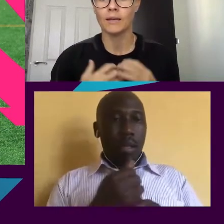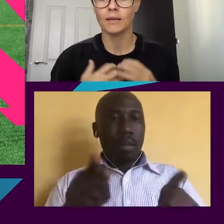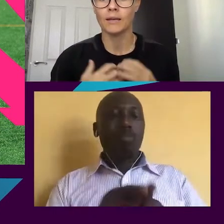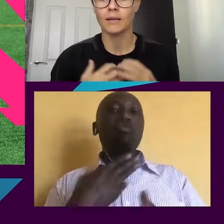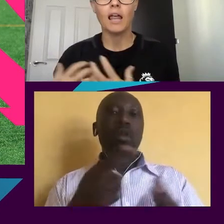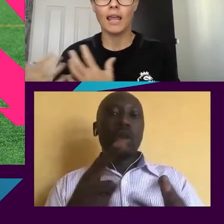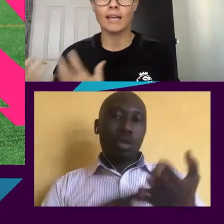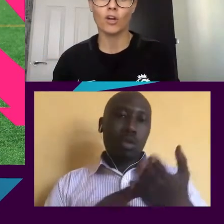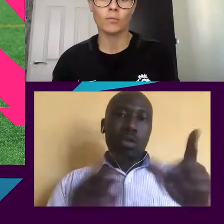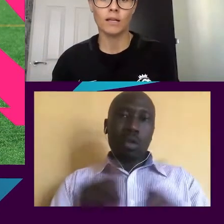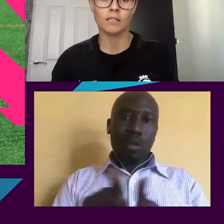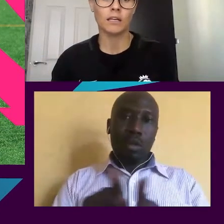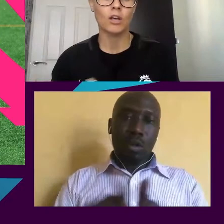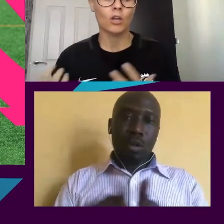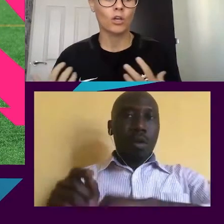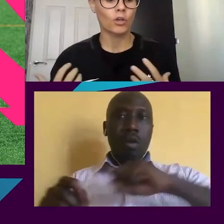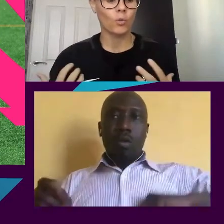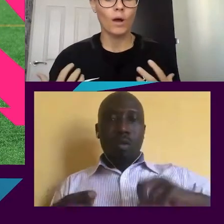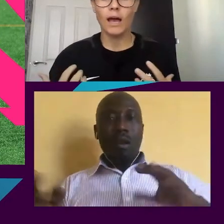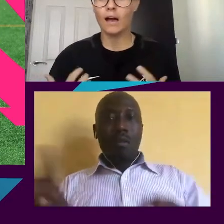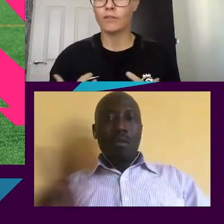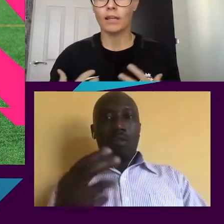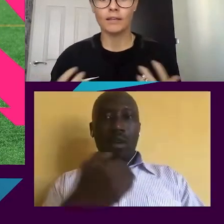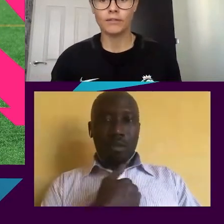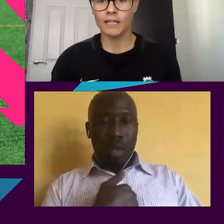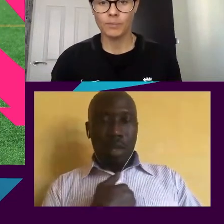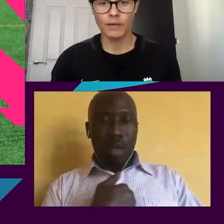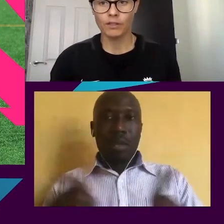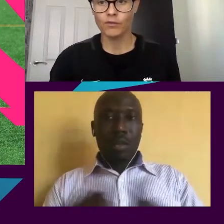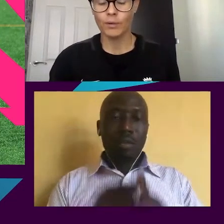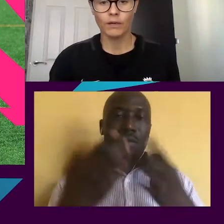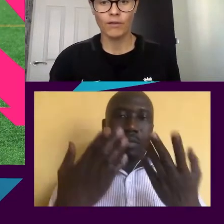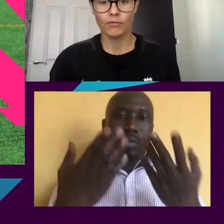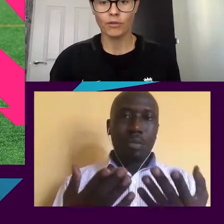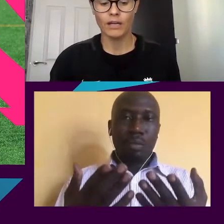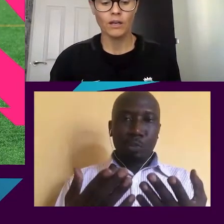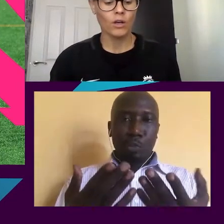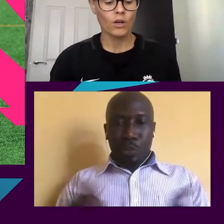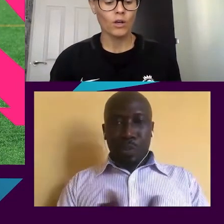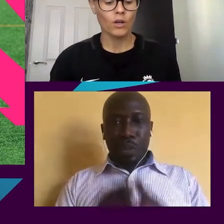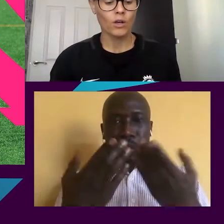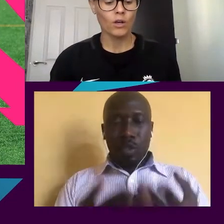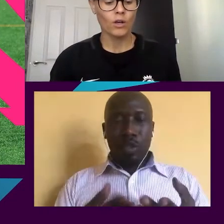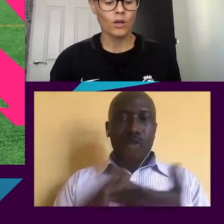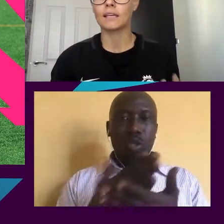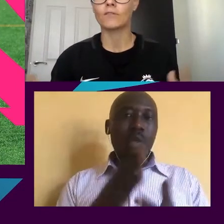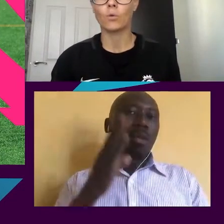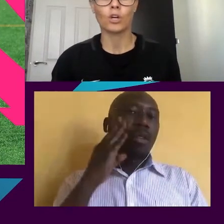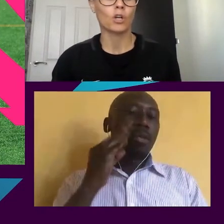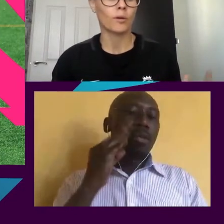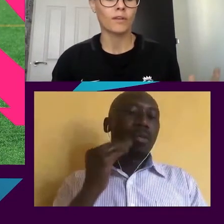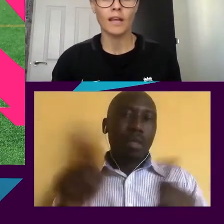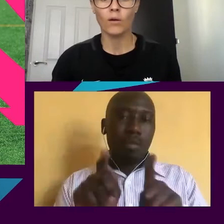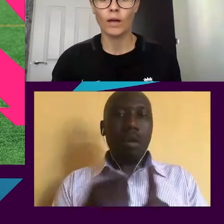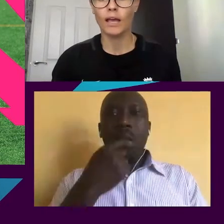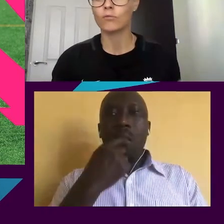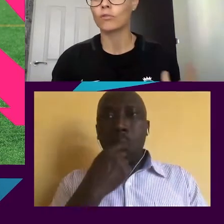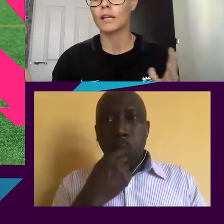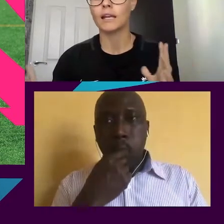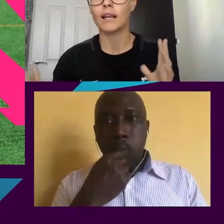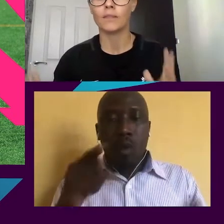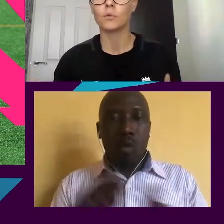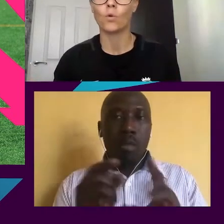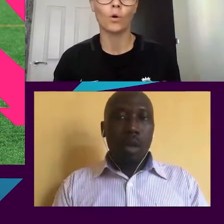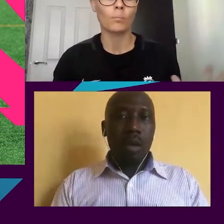like myself, like Sean Massey, who have lived experience of being a referee. So go in and give a workshop of an hour